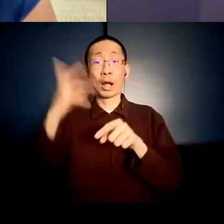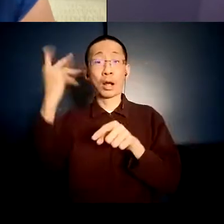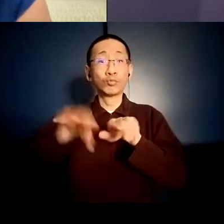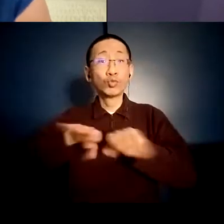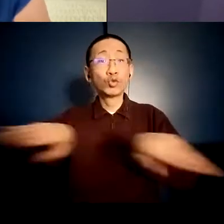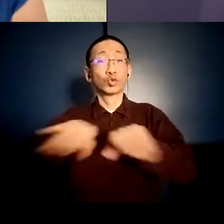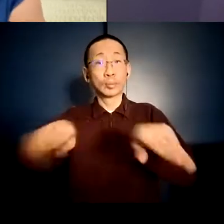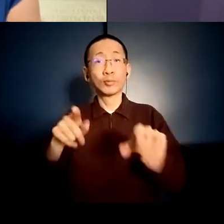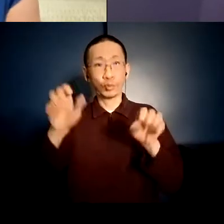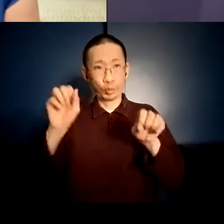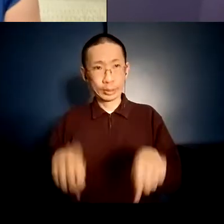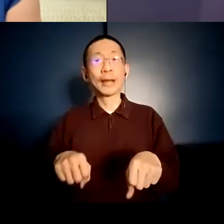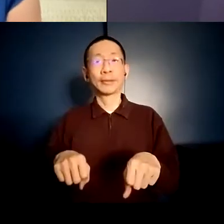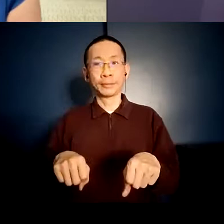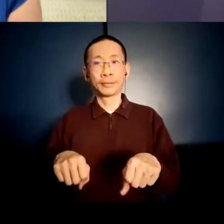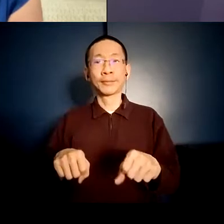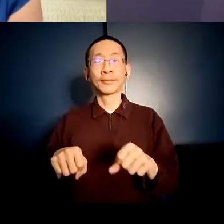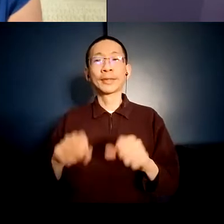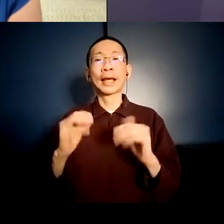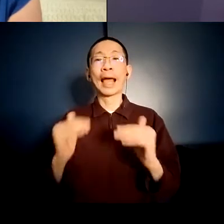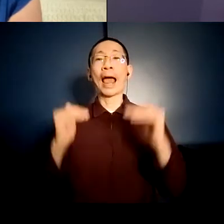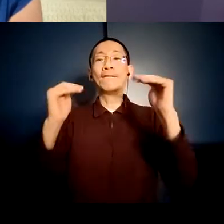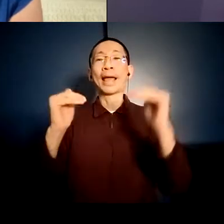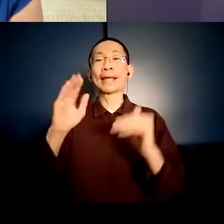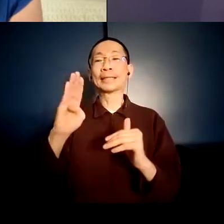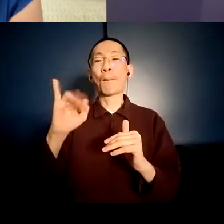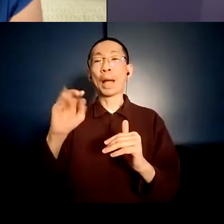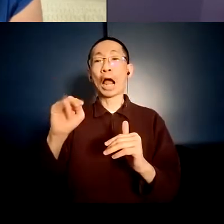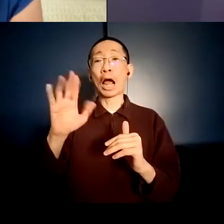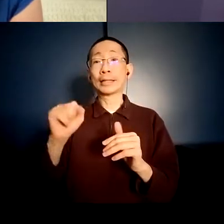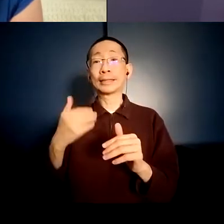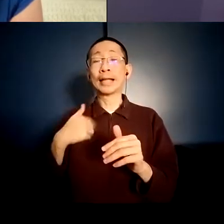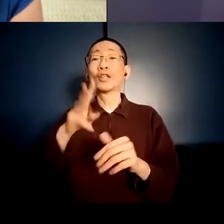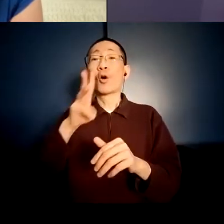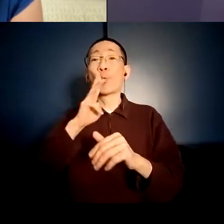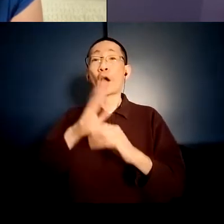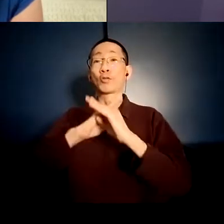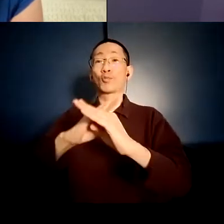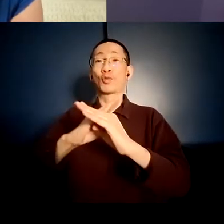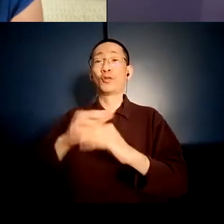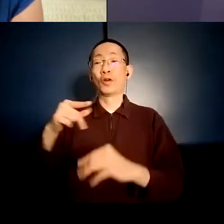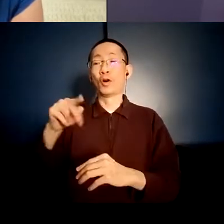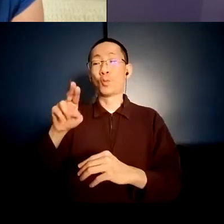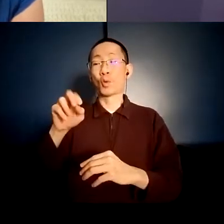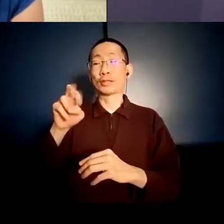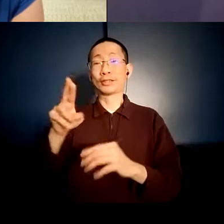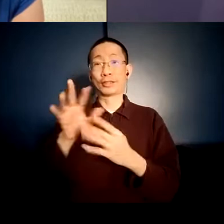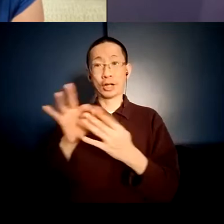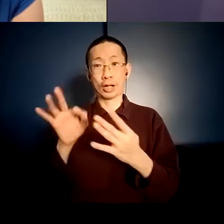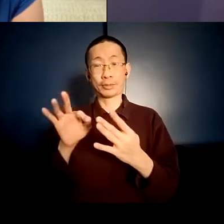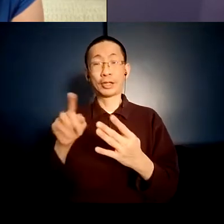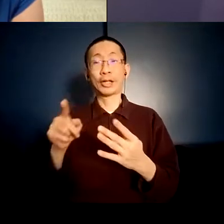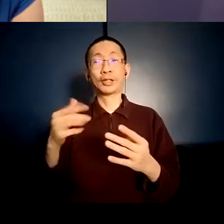can. Advanced Bionics has a waterproof processor option. So there's an